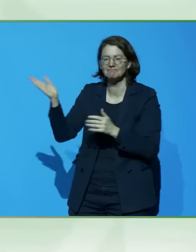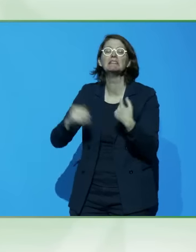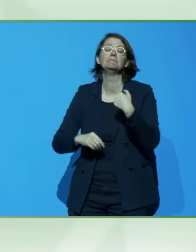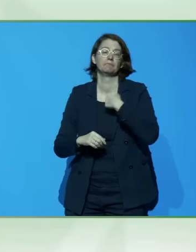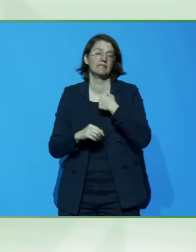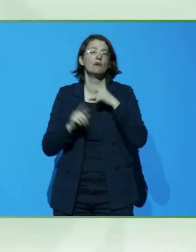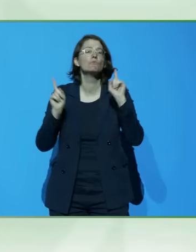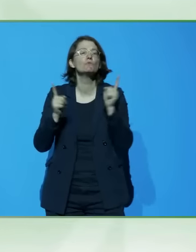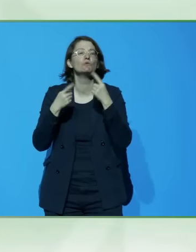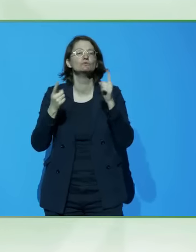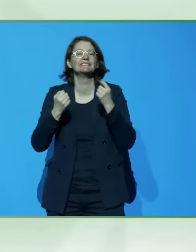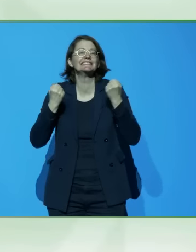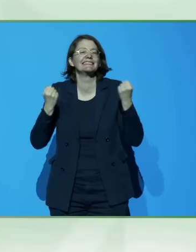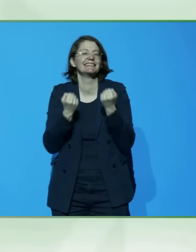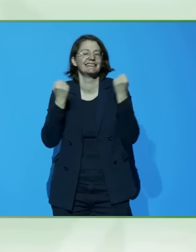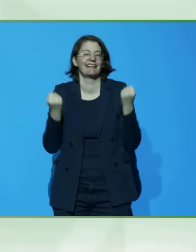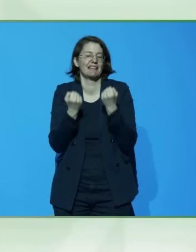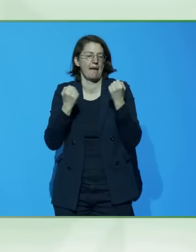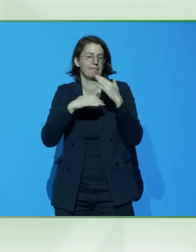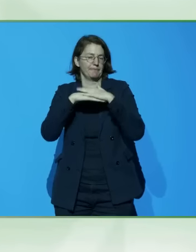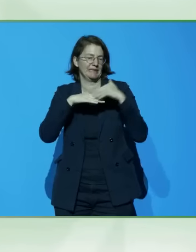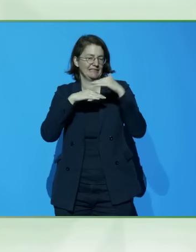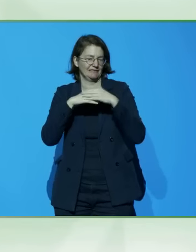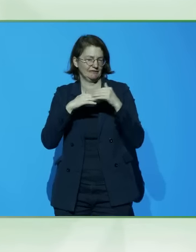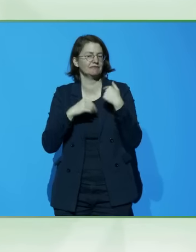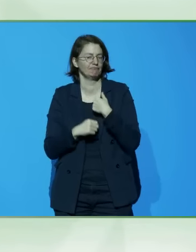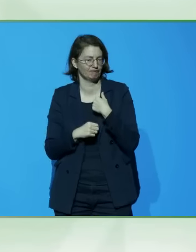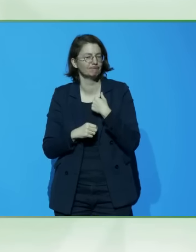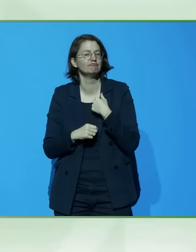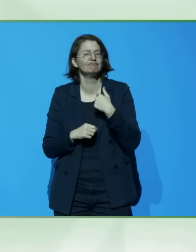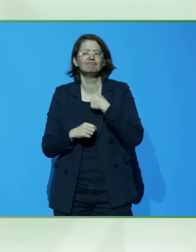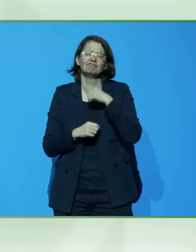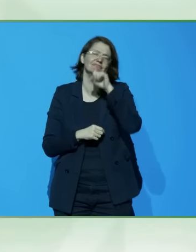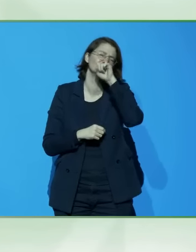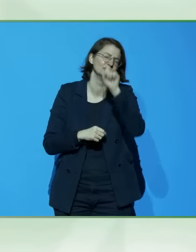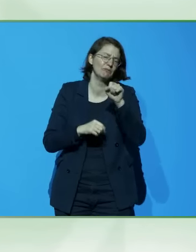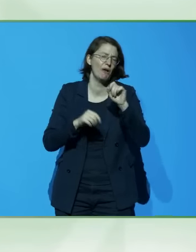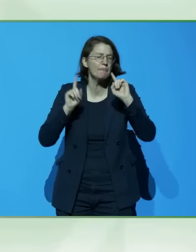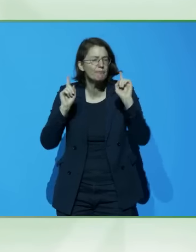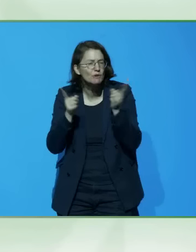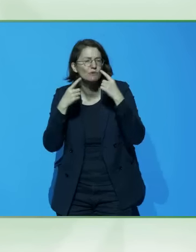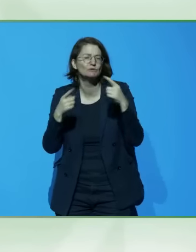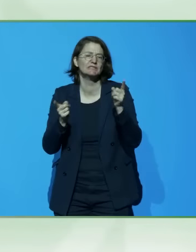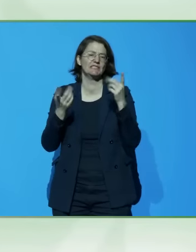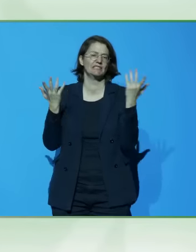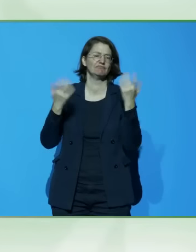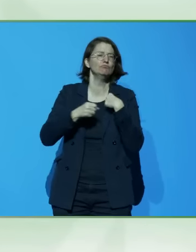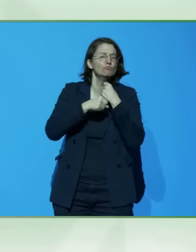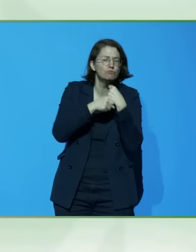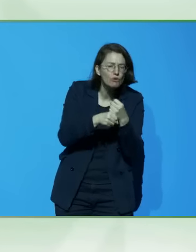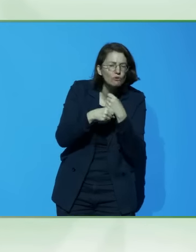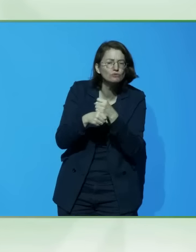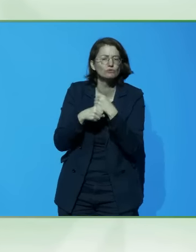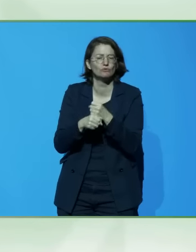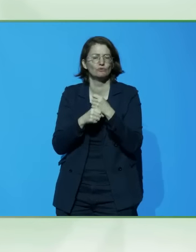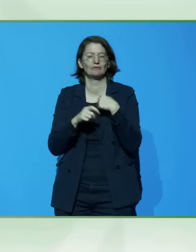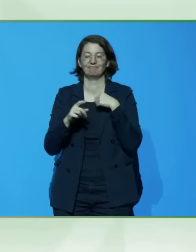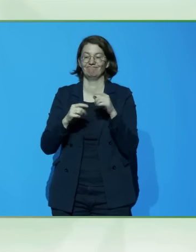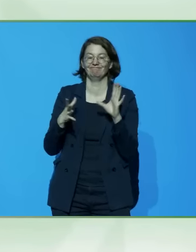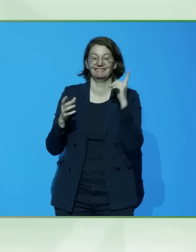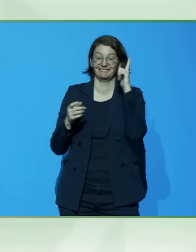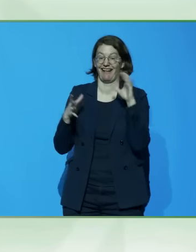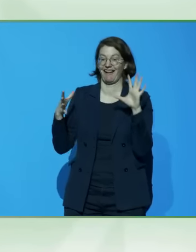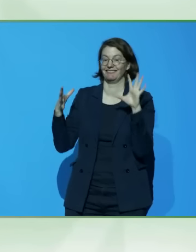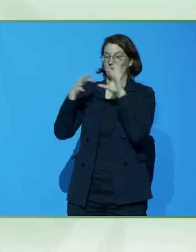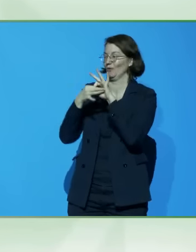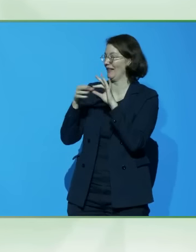producing, and so I started with Okma, a project also a part of the project Musical Assistance, where I